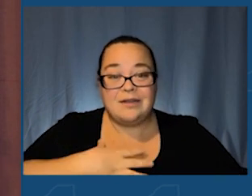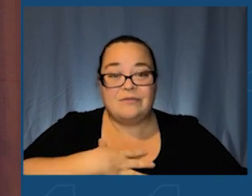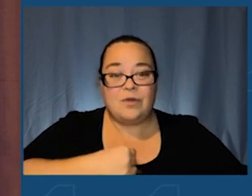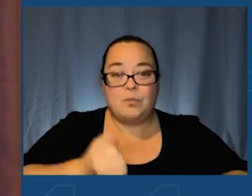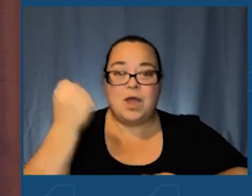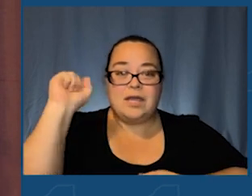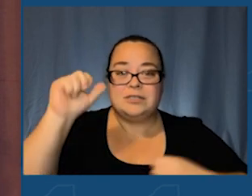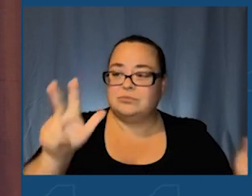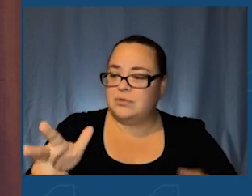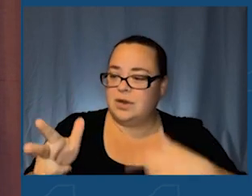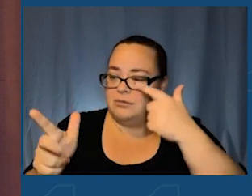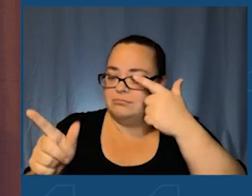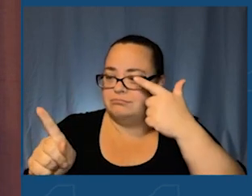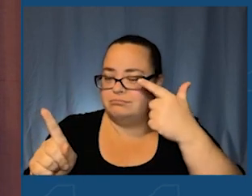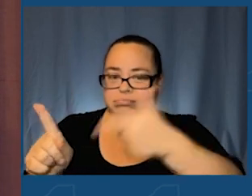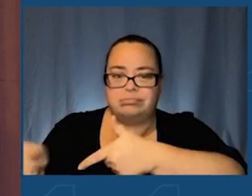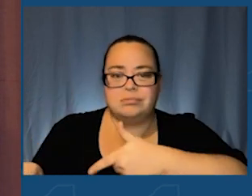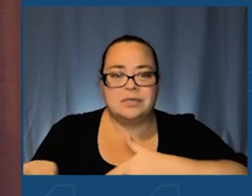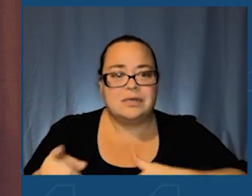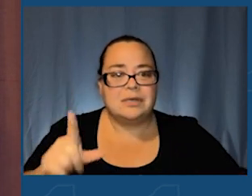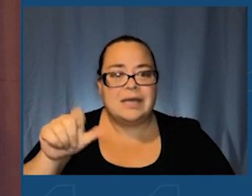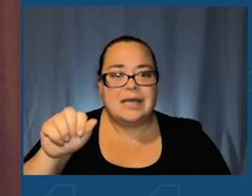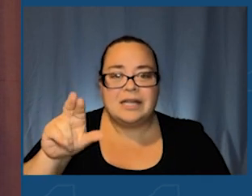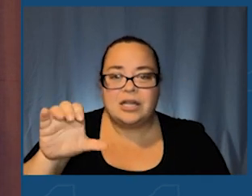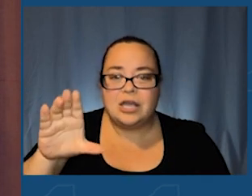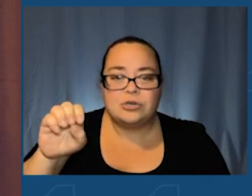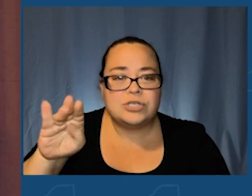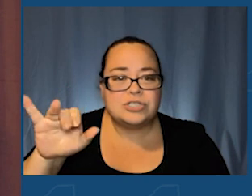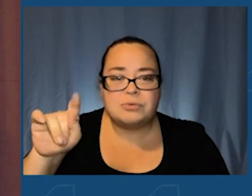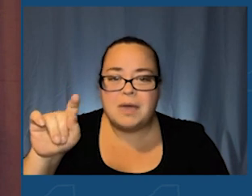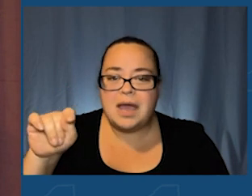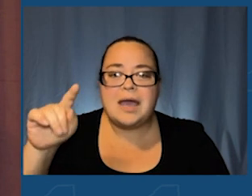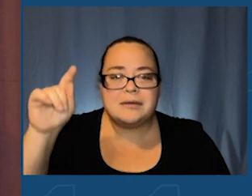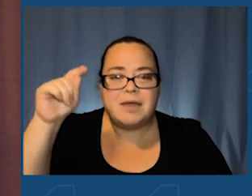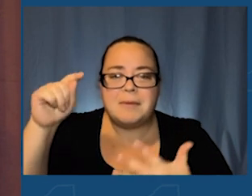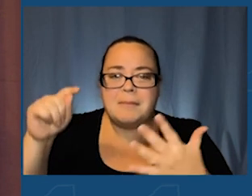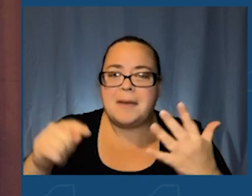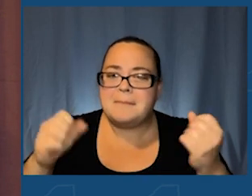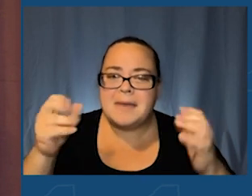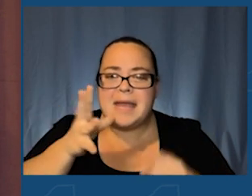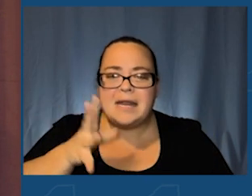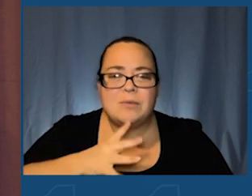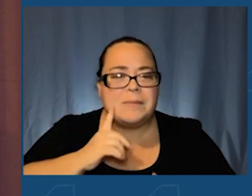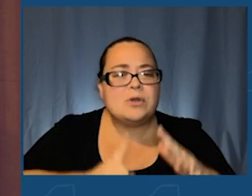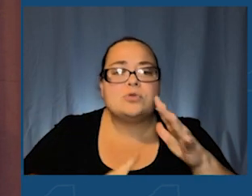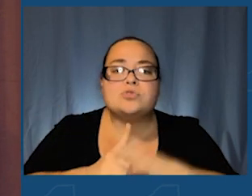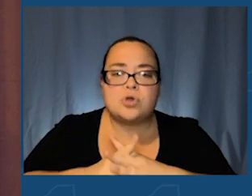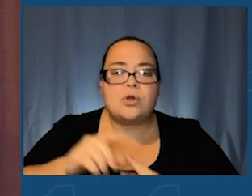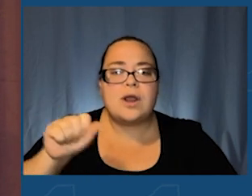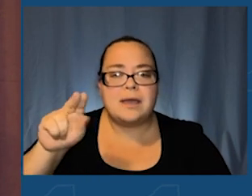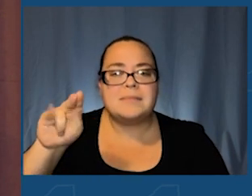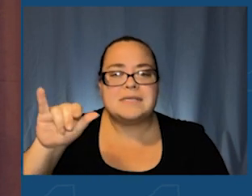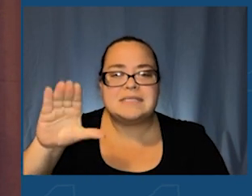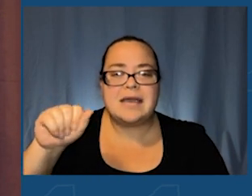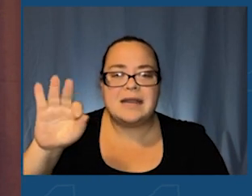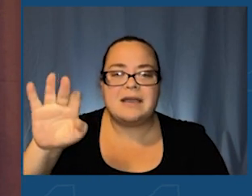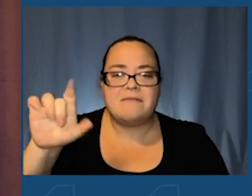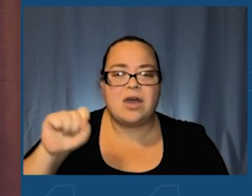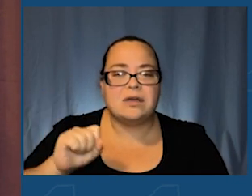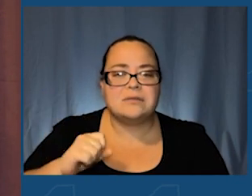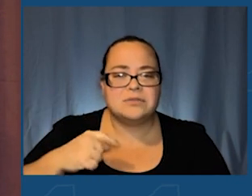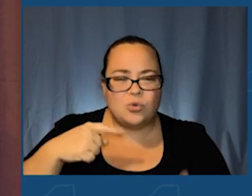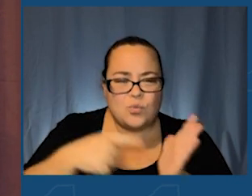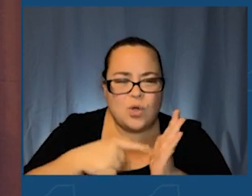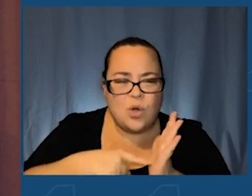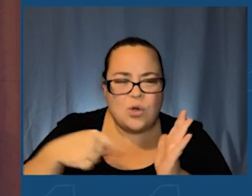and Lucretia Mott and all the other brave women who showed up at Seneca Falls? What do we owe these people? Ordinary people who did extraordinary things. We at